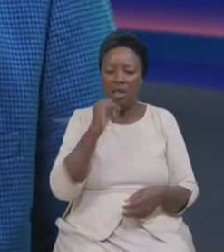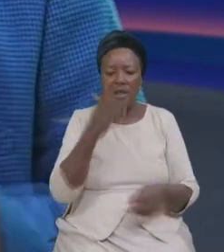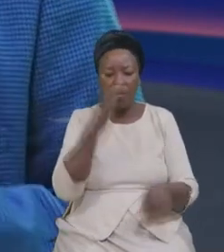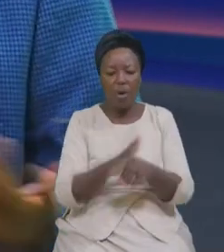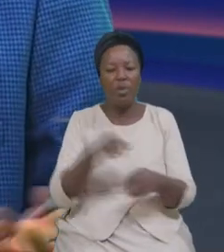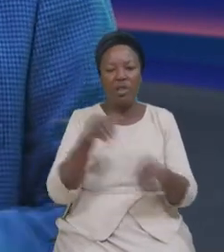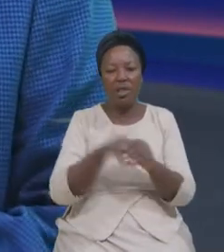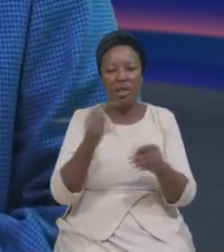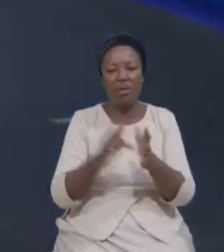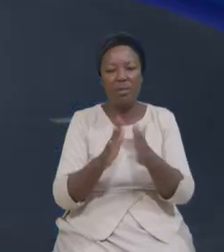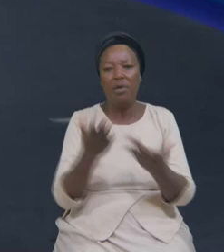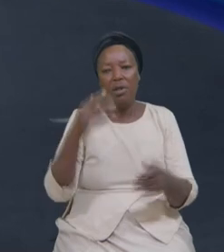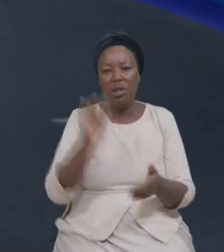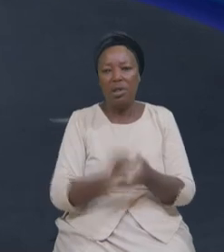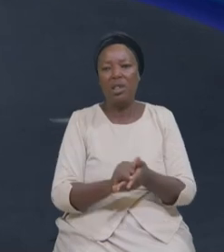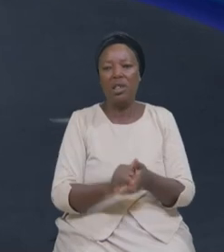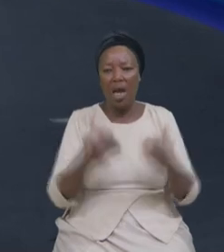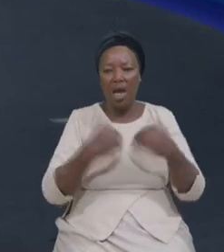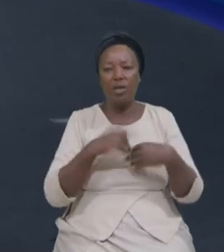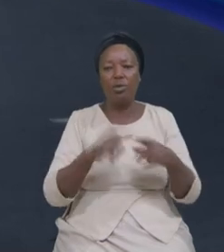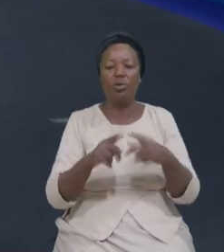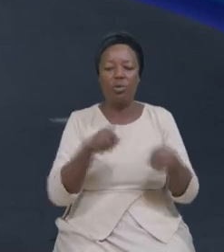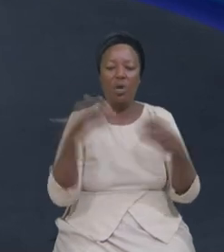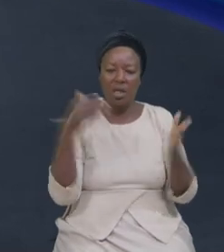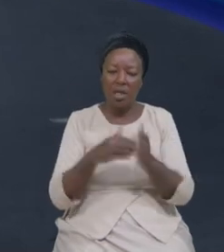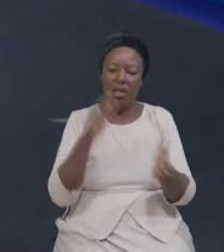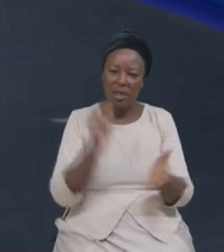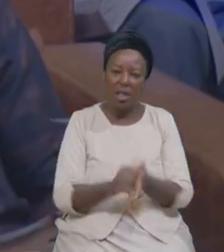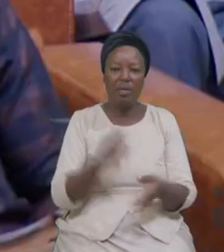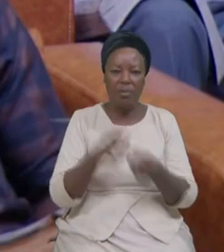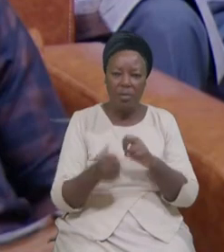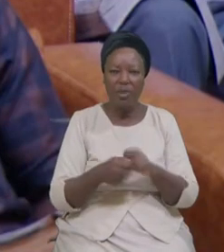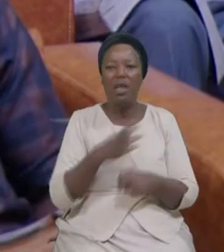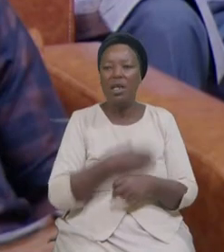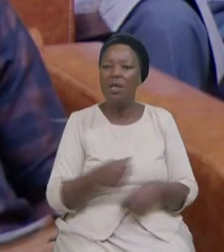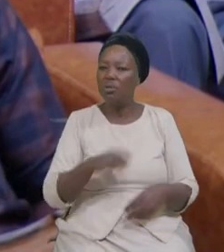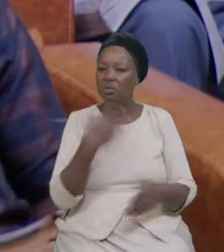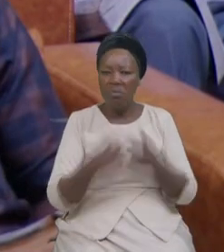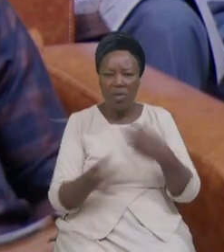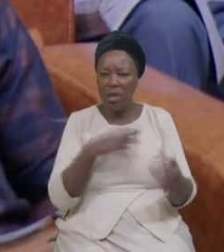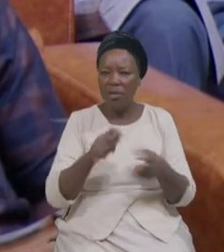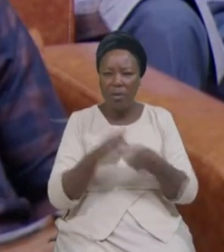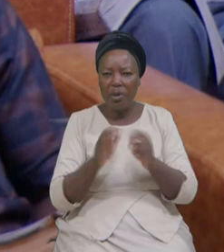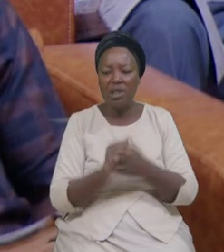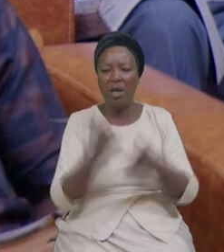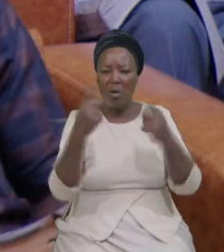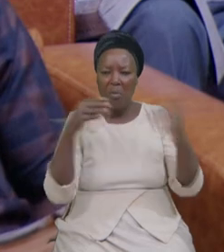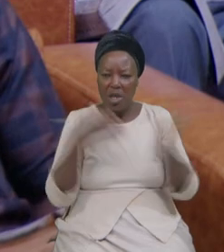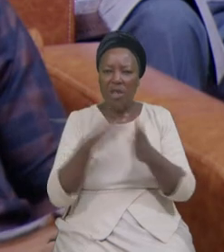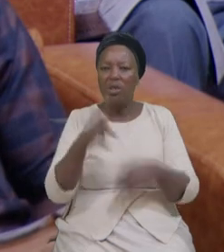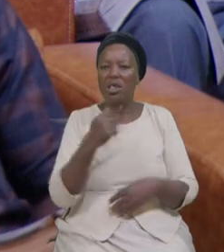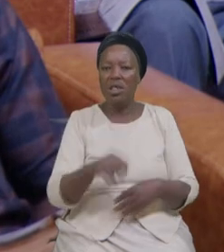of God that matches it. Whatever mountain confronts you, there is a miracle that matches with